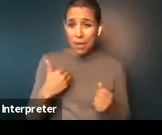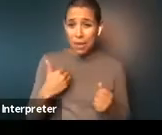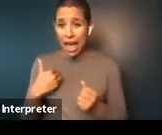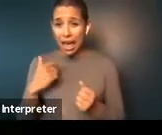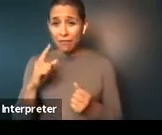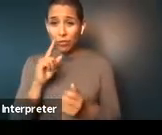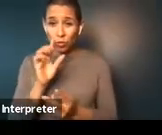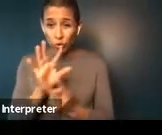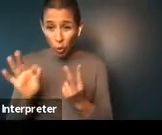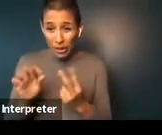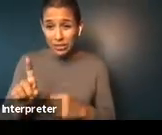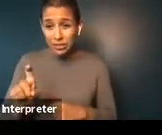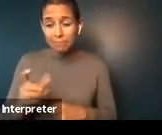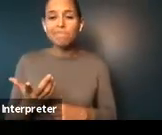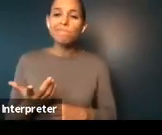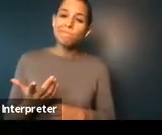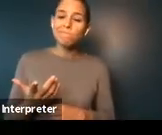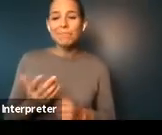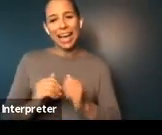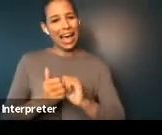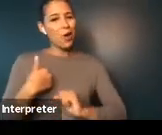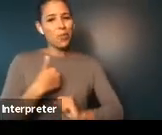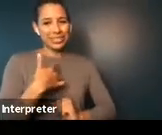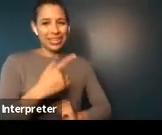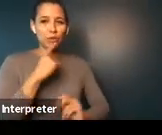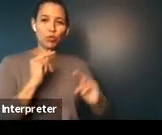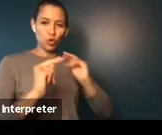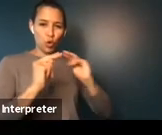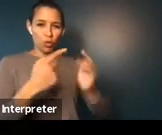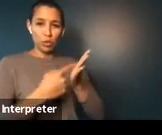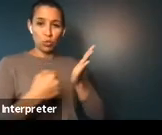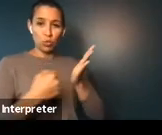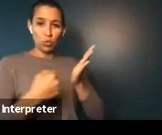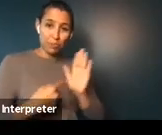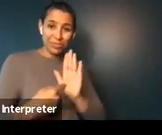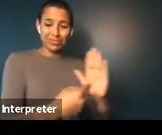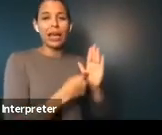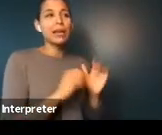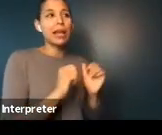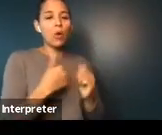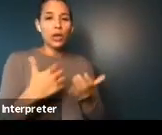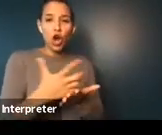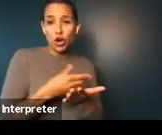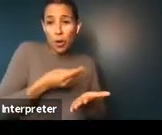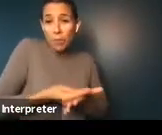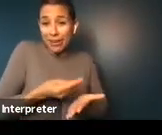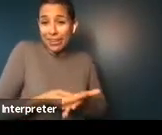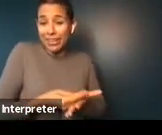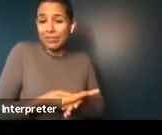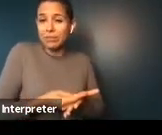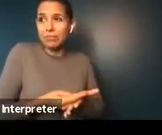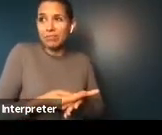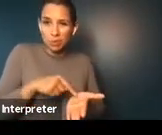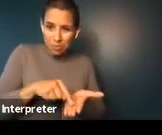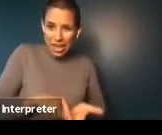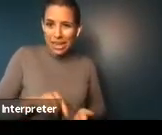negotiate what we present and how we present and how we even make ends meet is part of something that's more complex